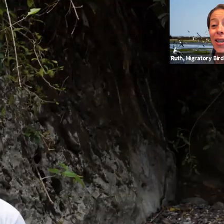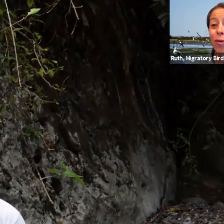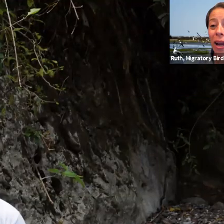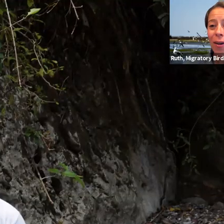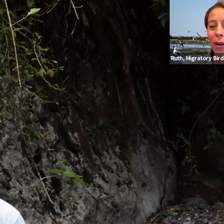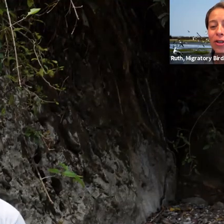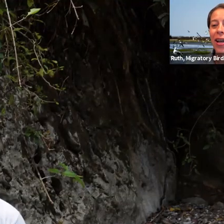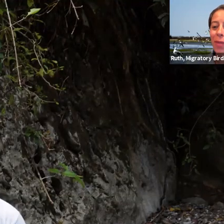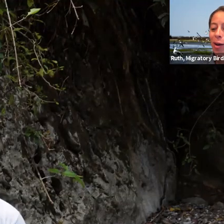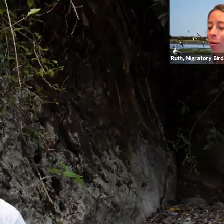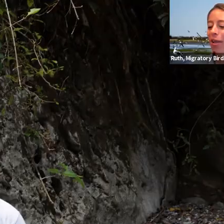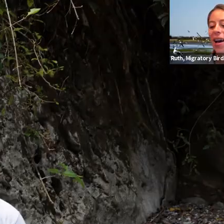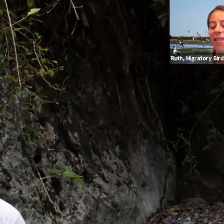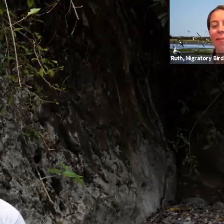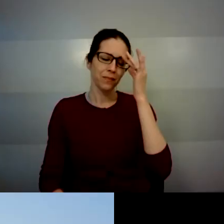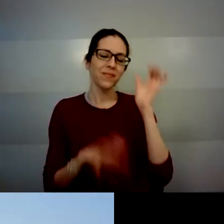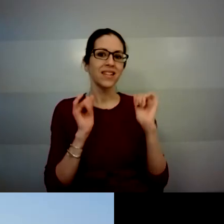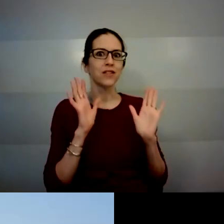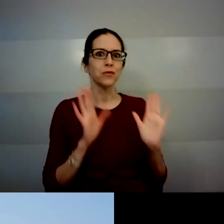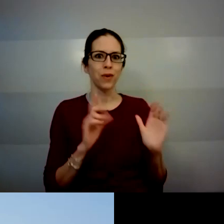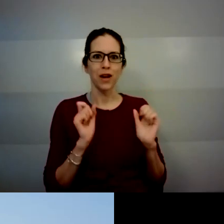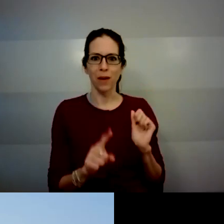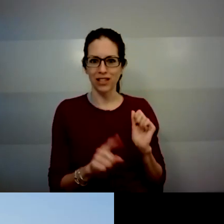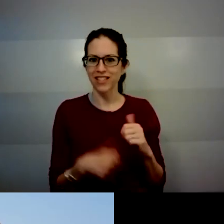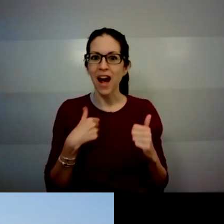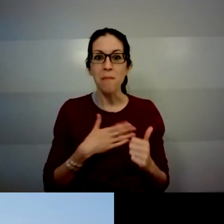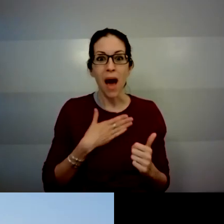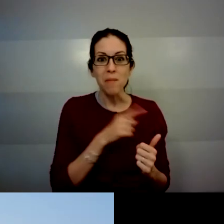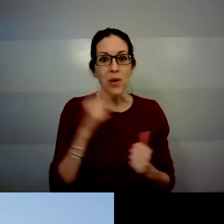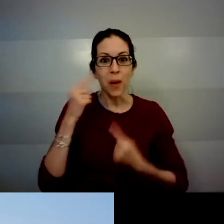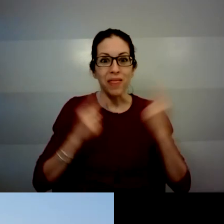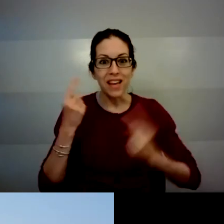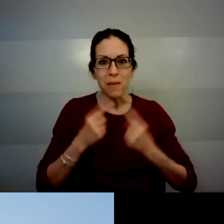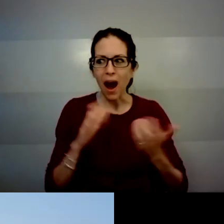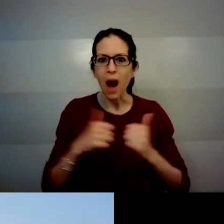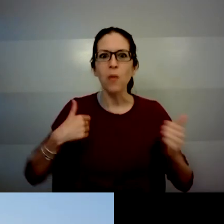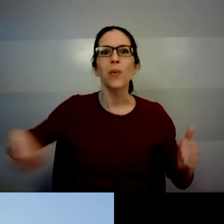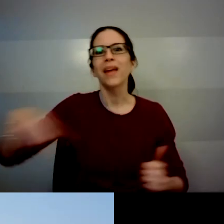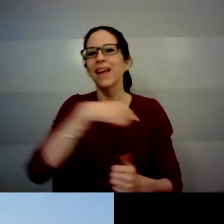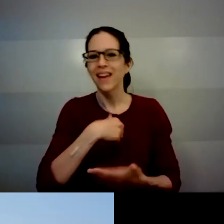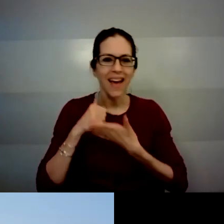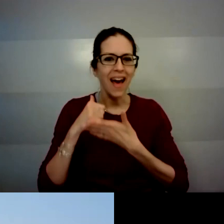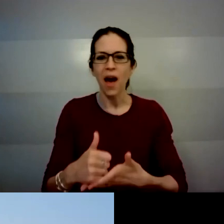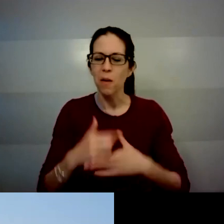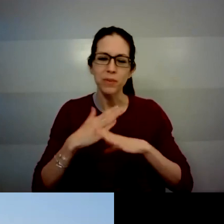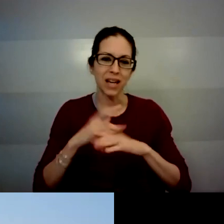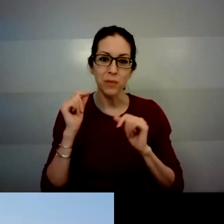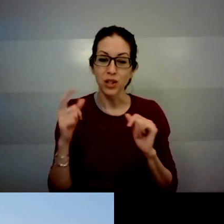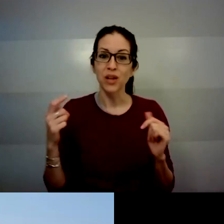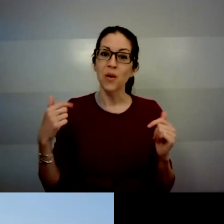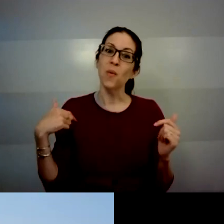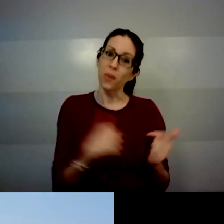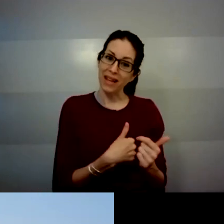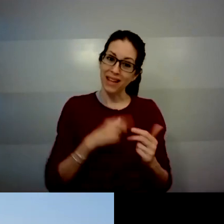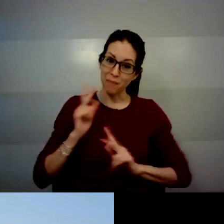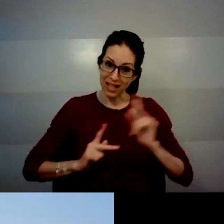Yeah, that's a great question. I'm so glad that people are thinking about how we can help protect birds, because we are really the reason that